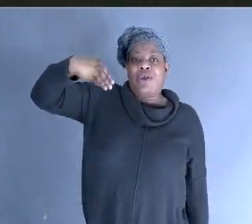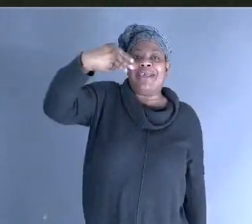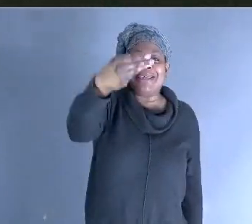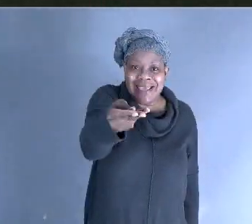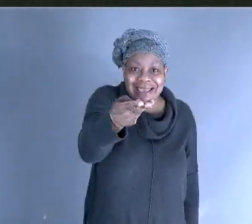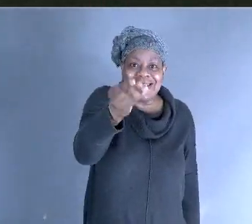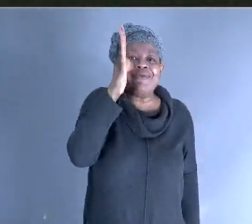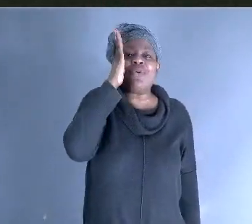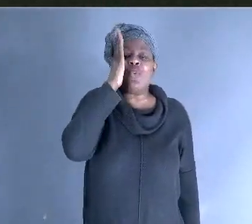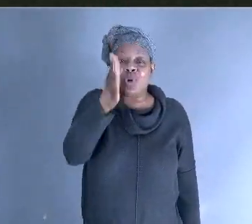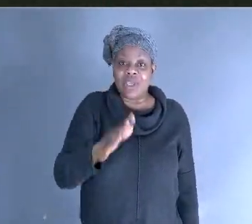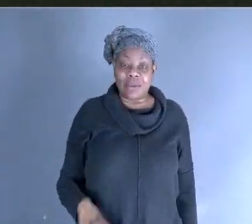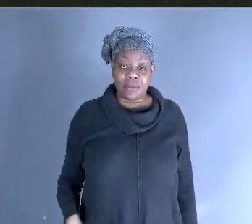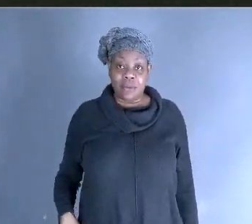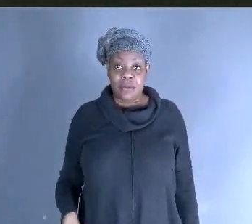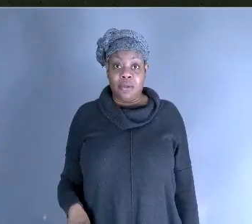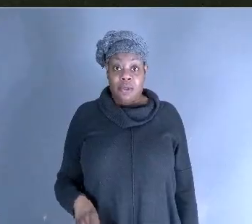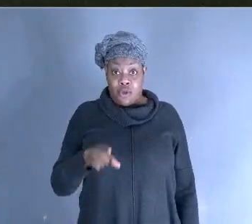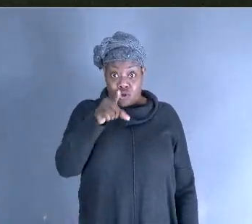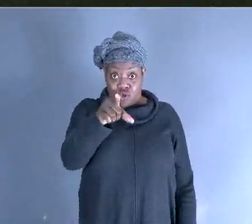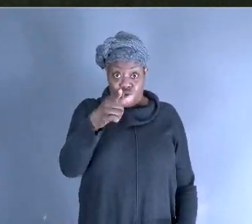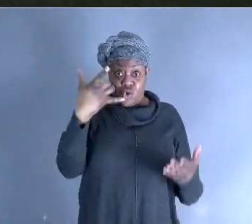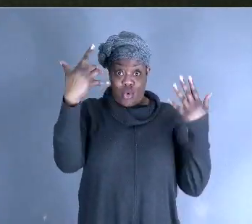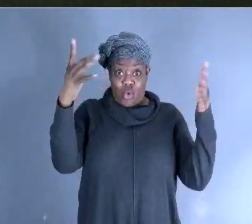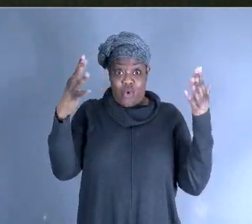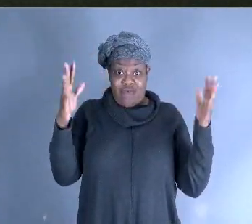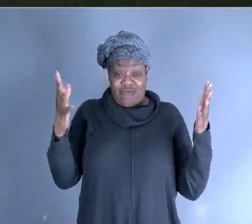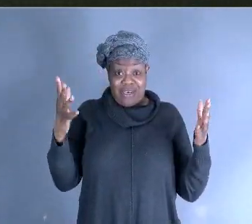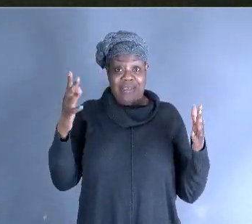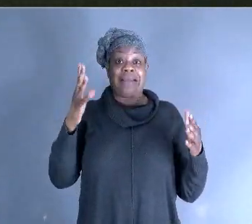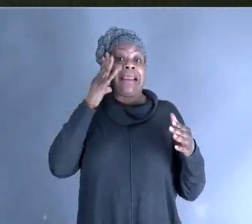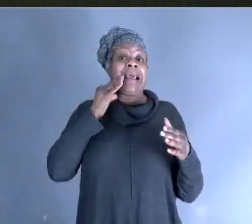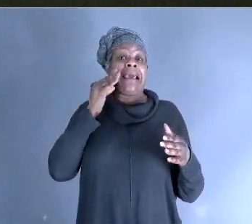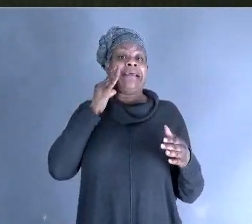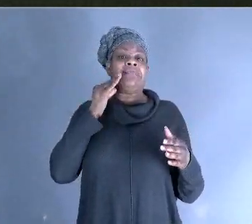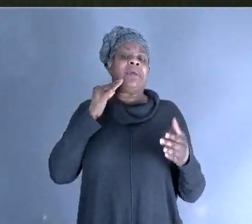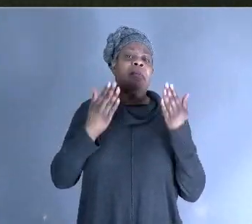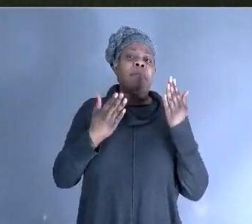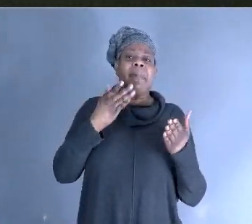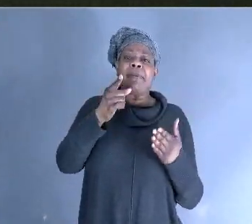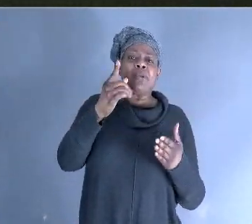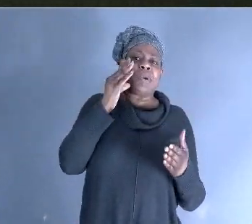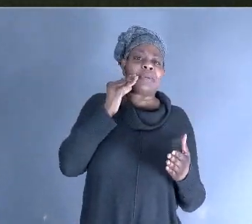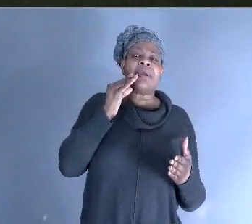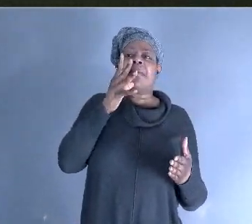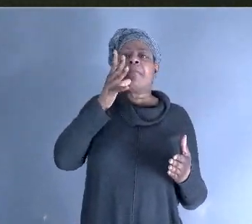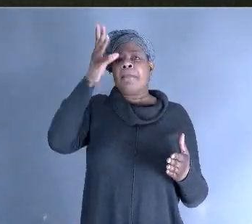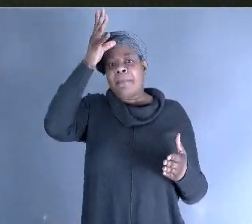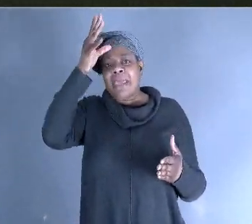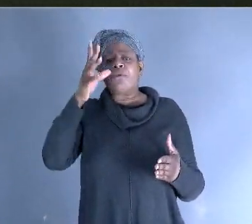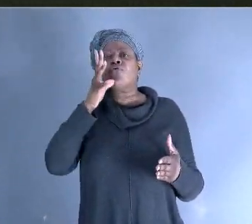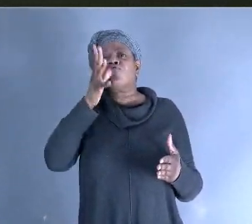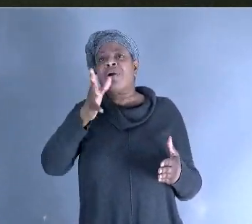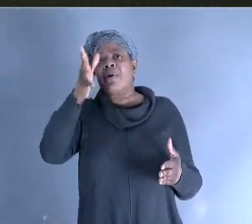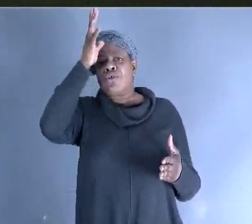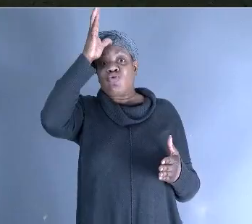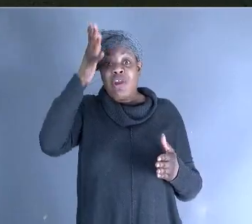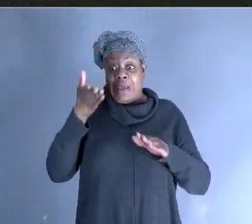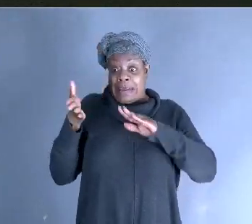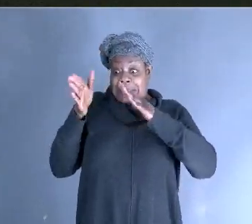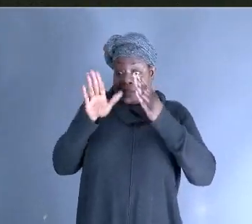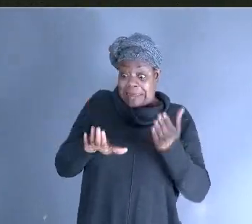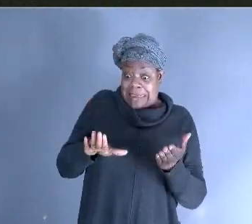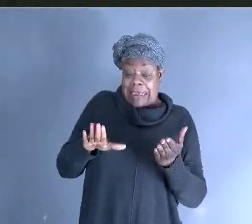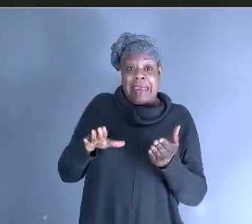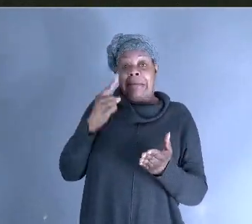If there's anyone here that has ever received an inheritance from your parents, Or your grandparents, Or your great-grandparents, You